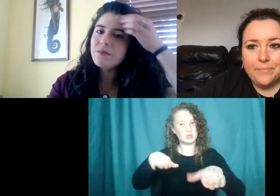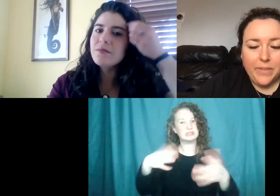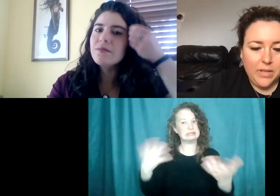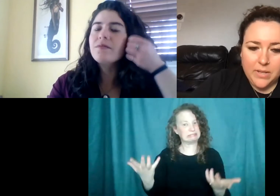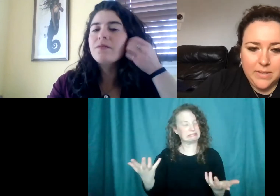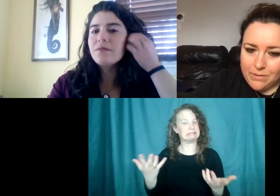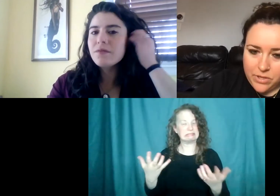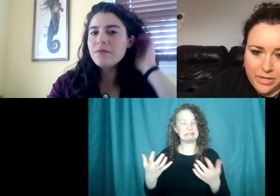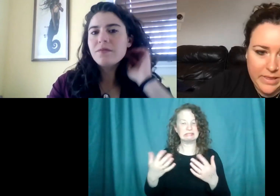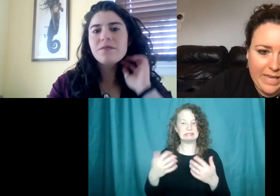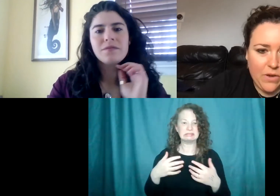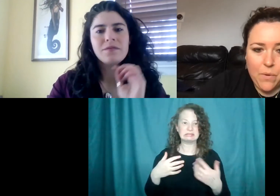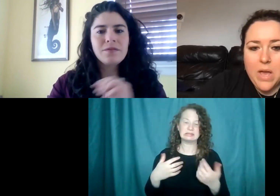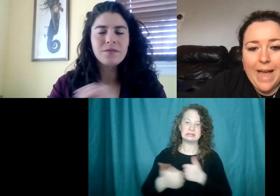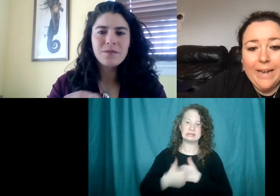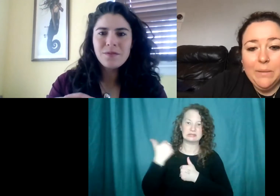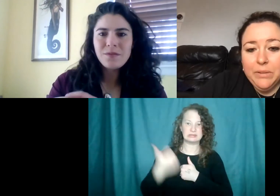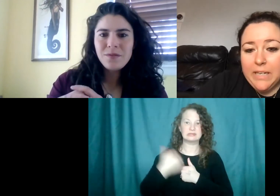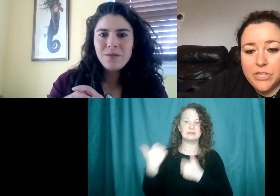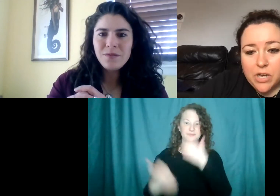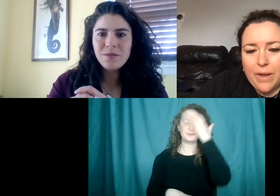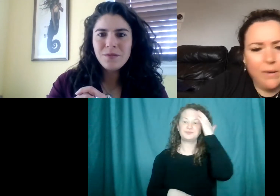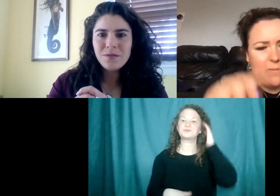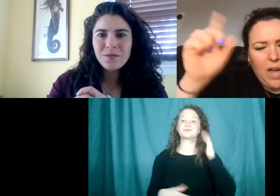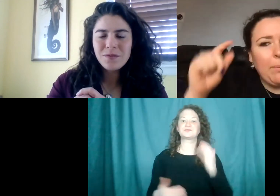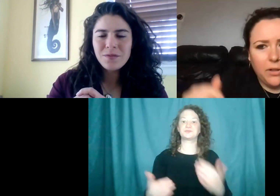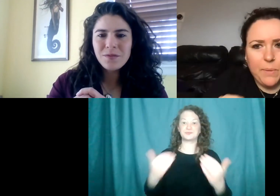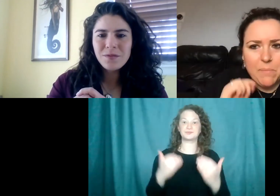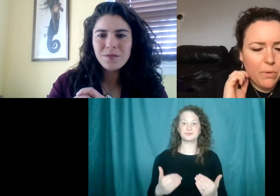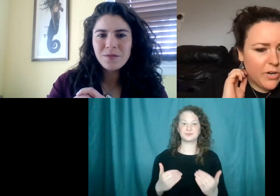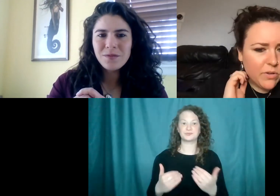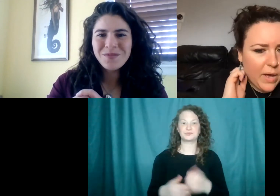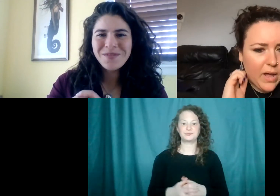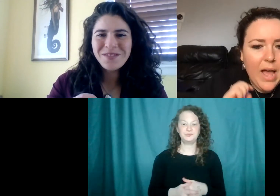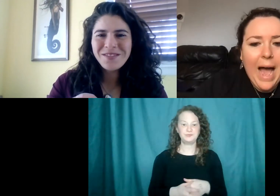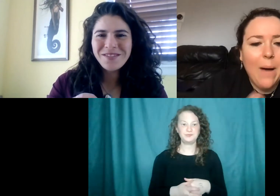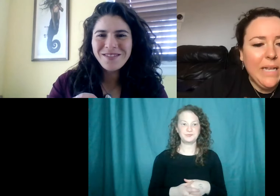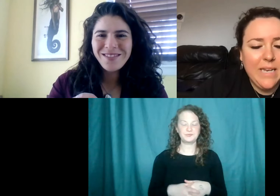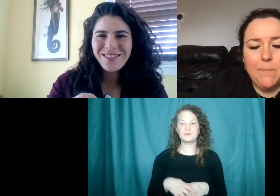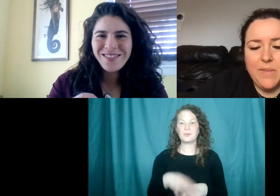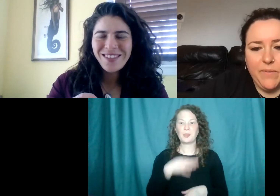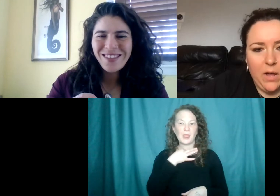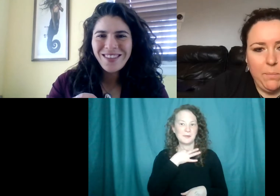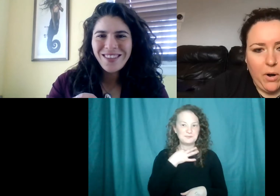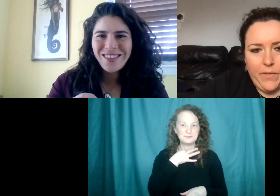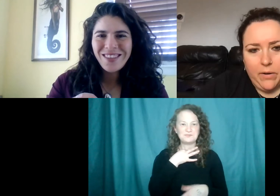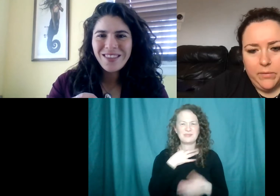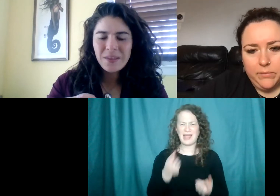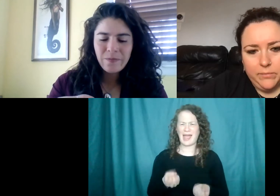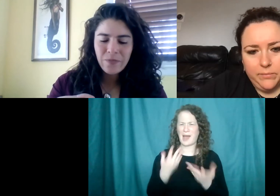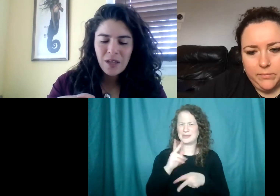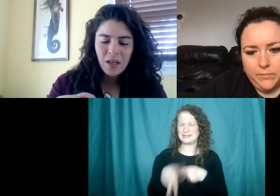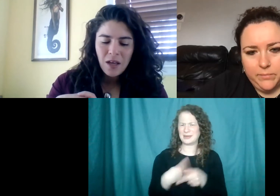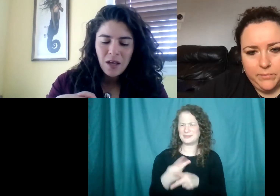Right. Sounds good. Thank you. Natalie would like to know, and a couple other people want to know as well, how many types of kelp are